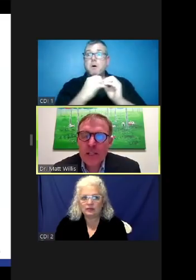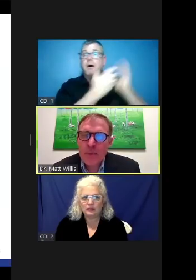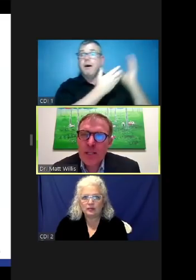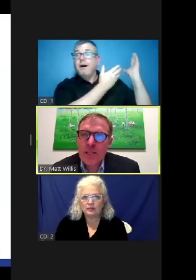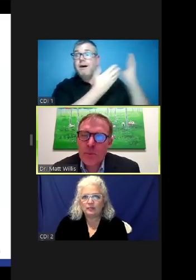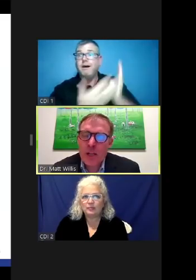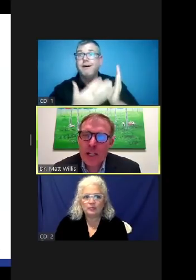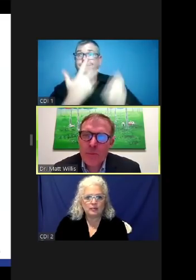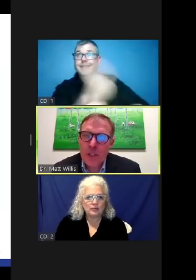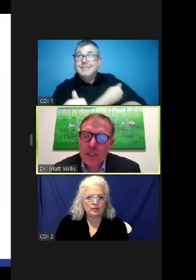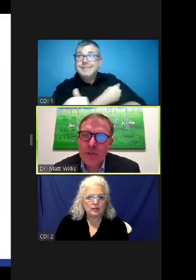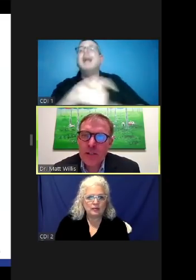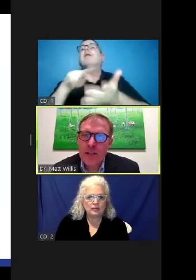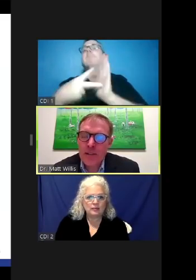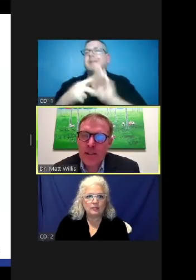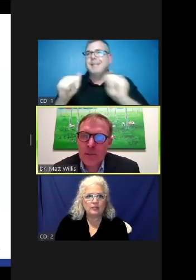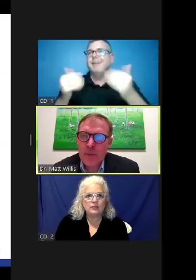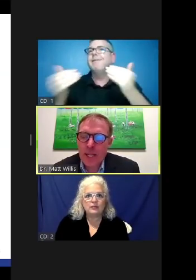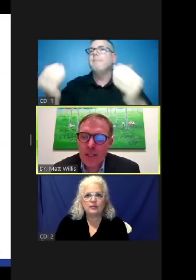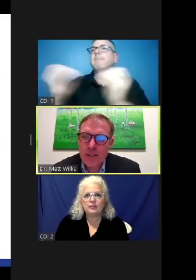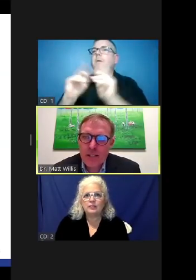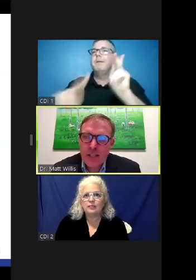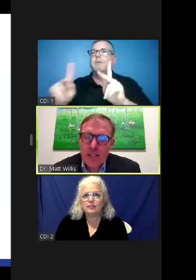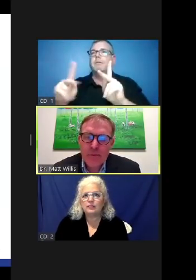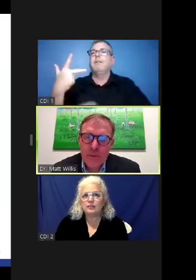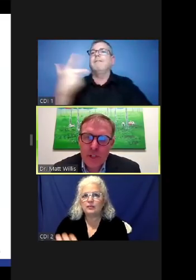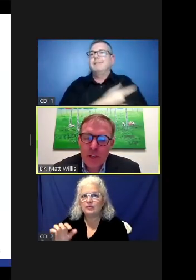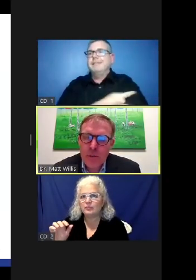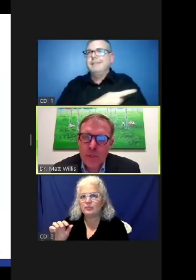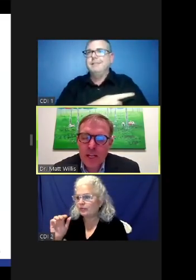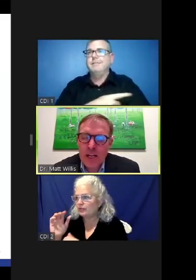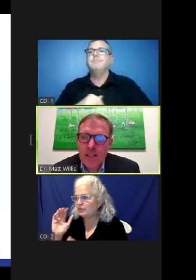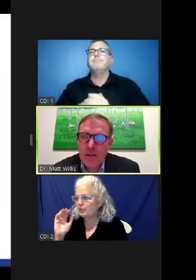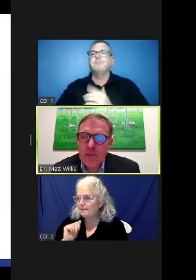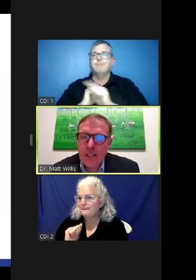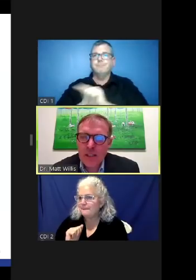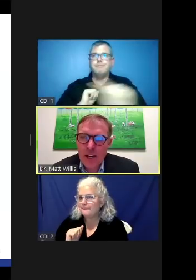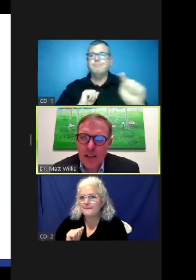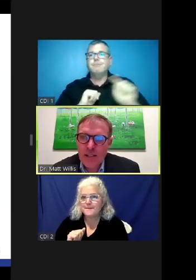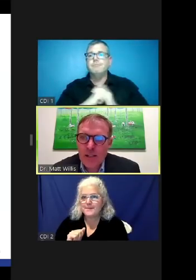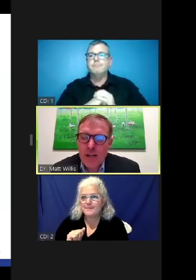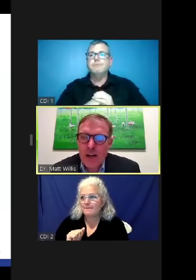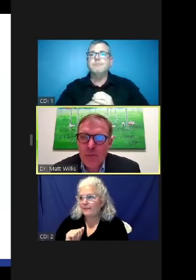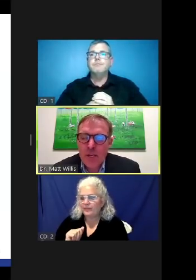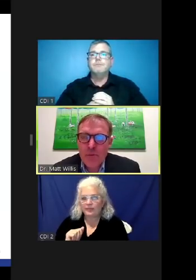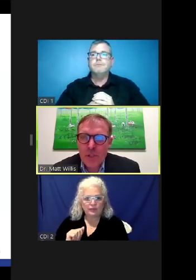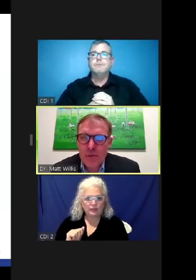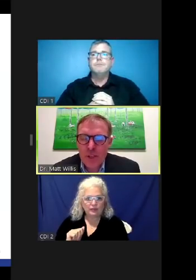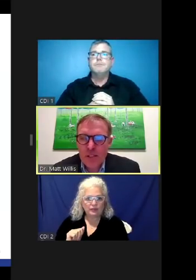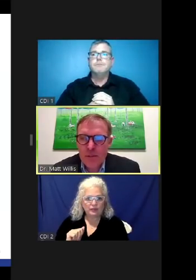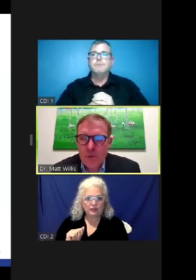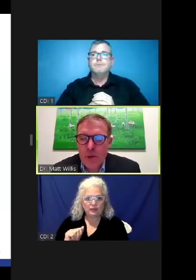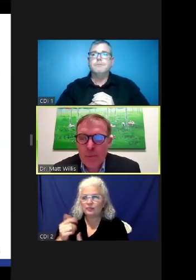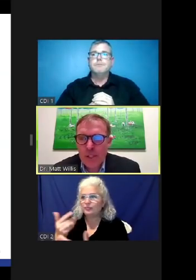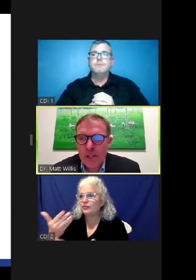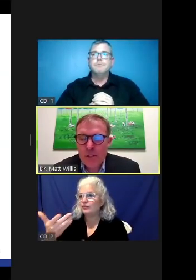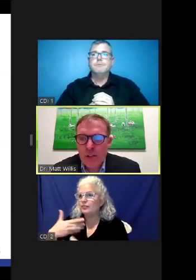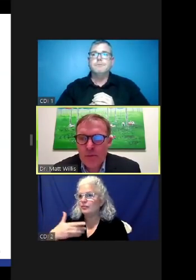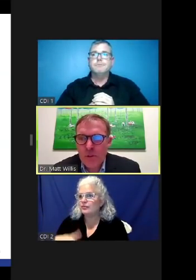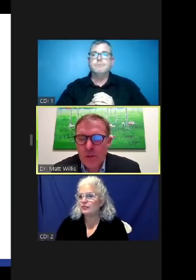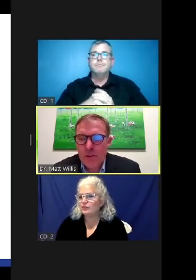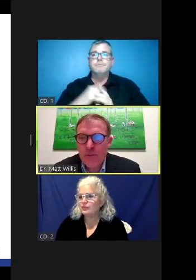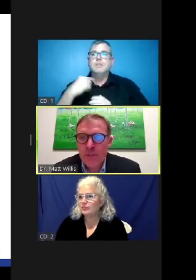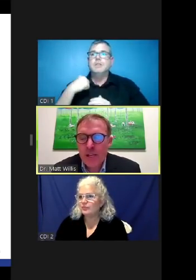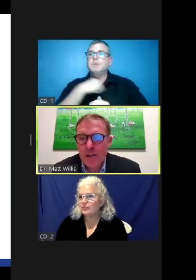very limited supplies relative to the demand. 1,500 per day sounds like a lot, but it really, relative to a population